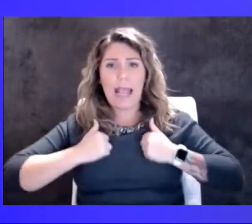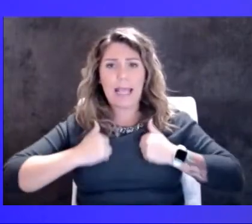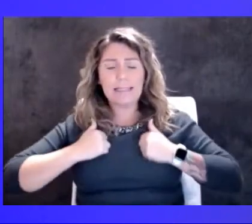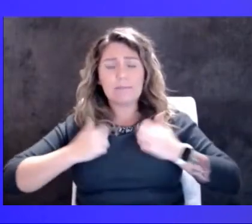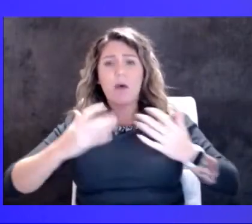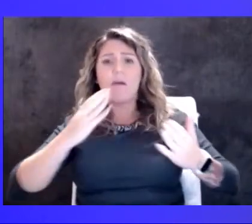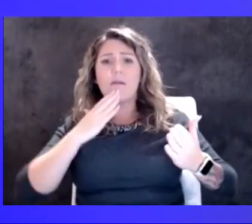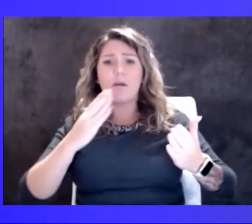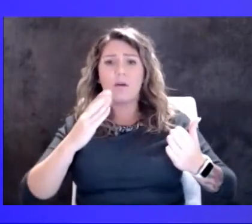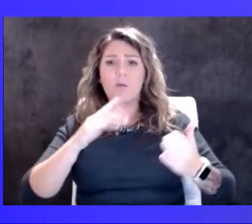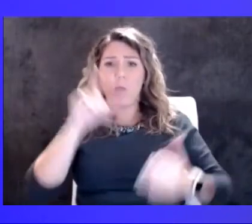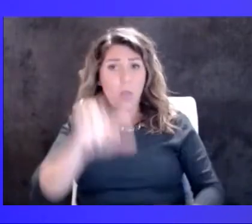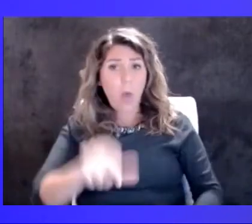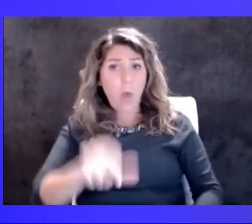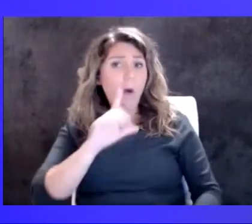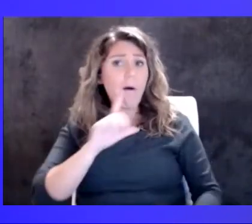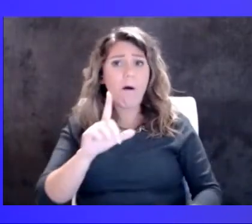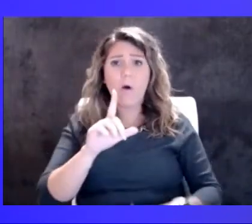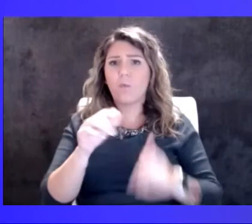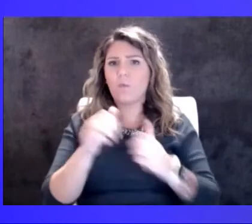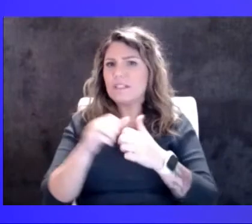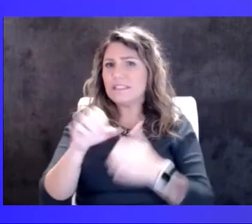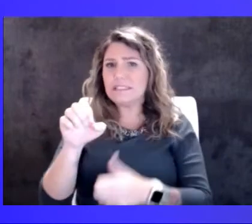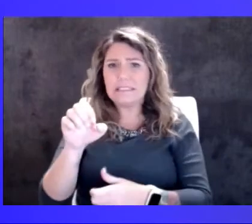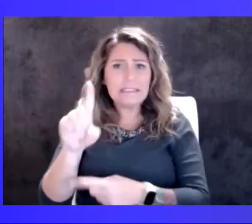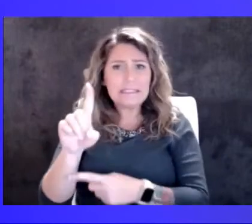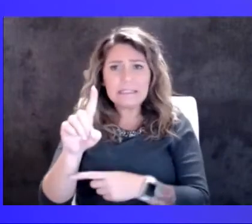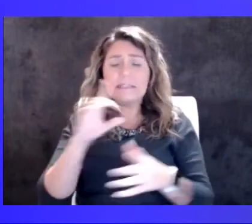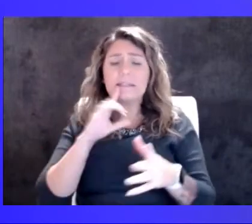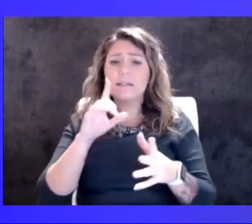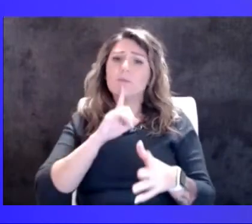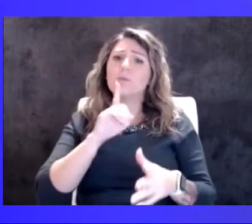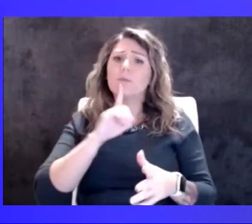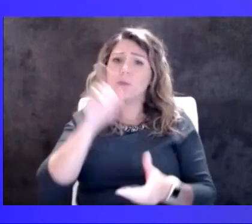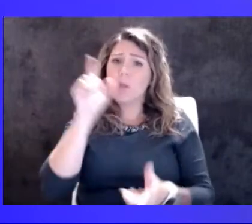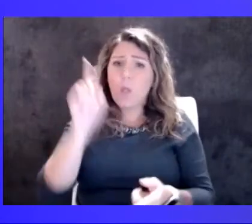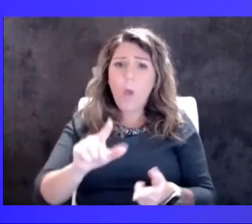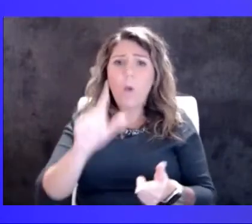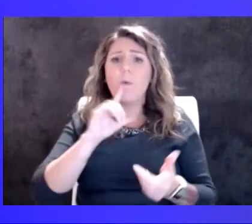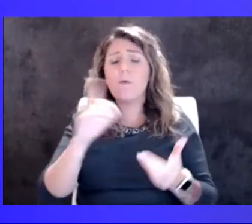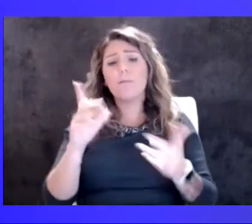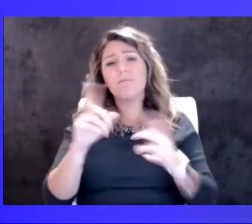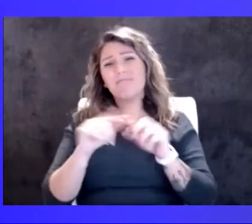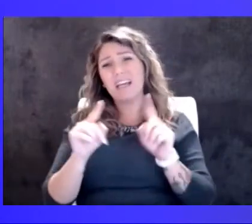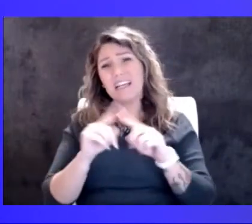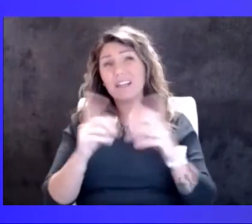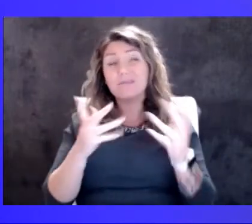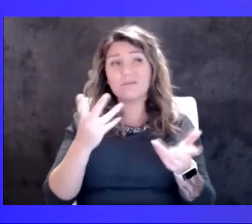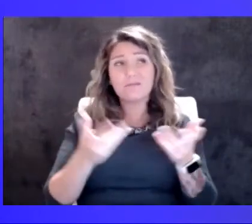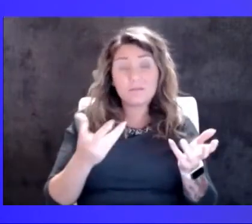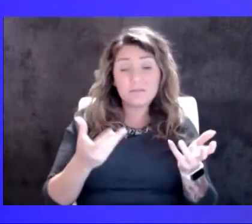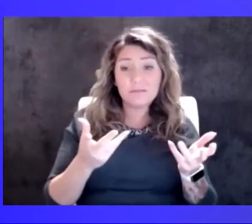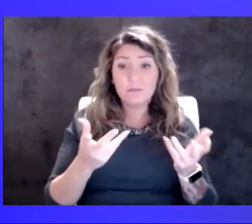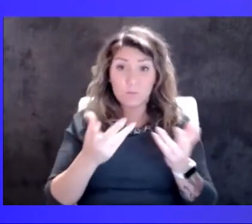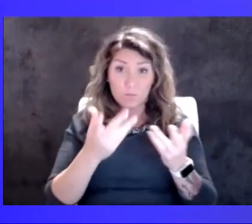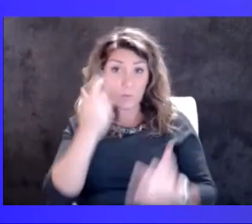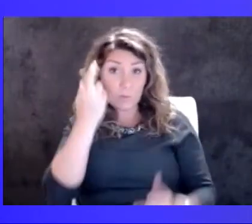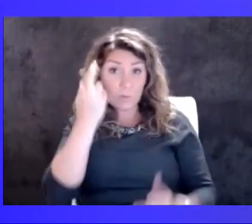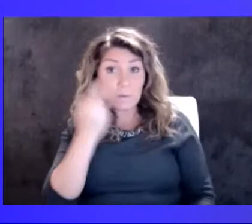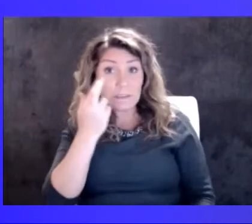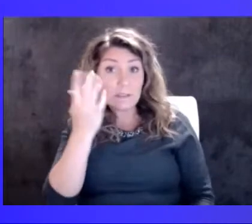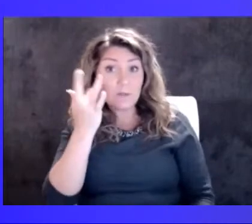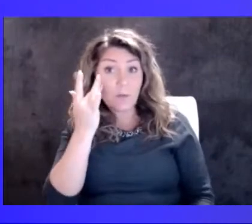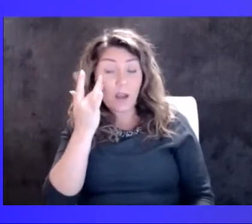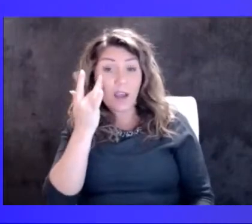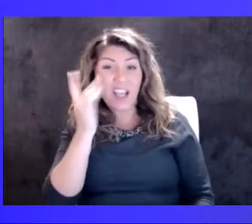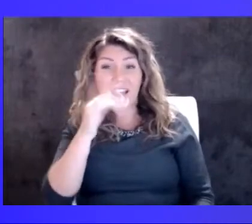Asthma exacerbations in the ED were really low, and I think that was a lot due to the fact that kids were wearing